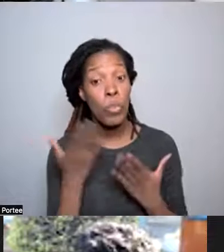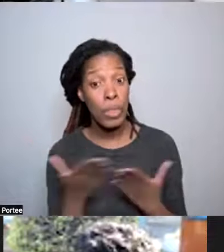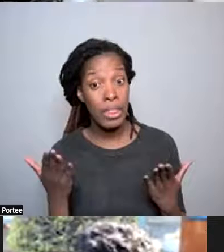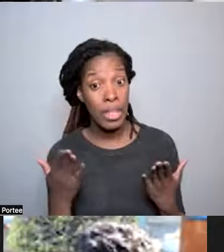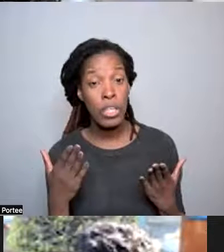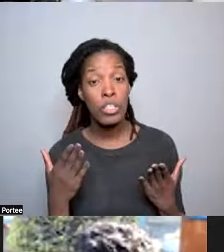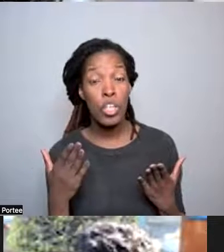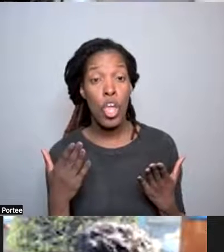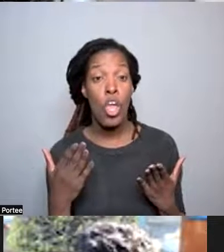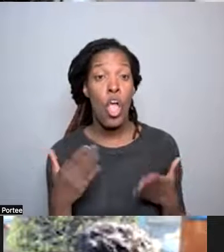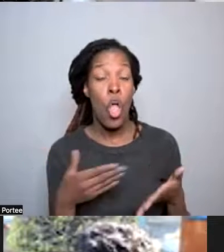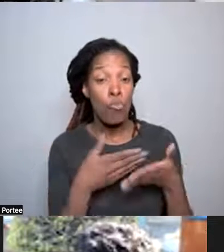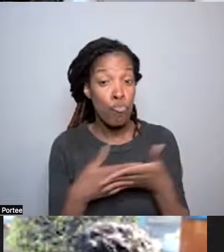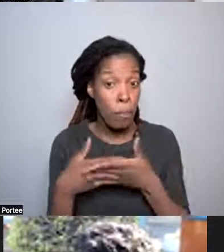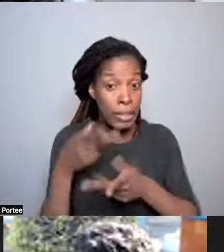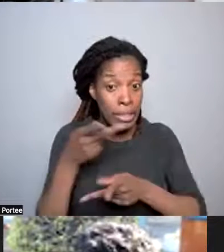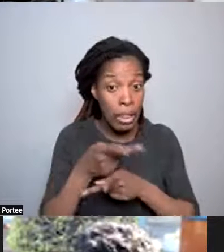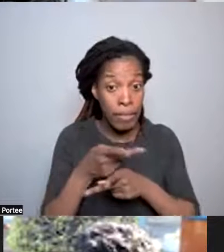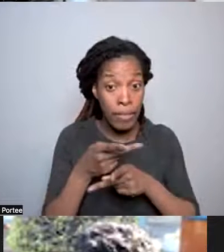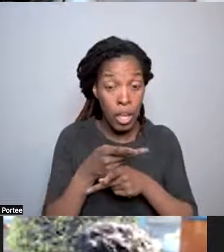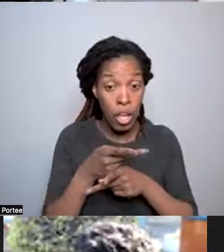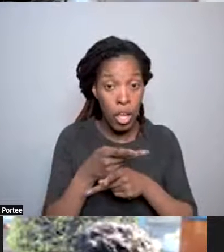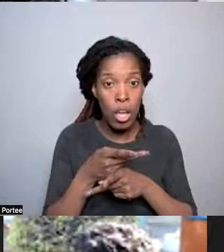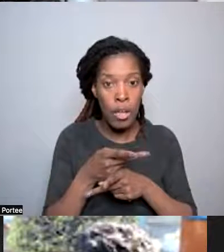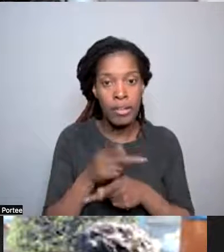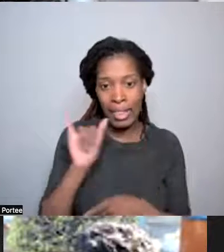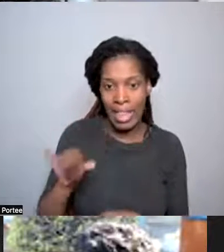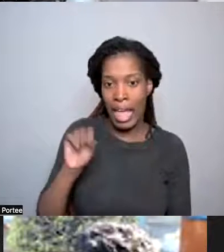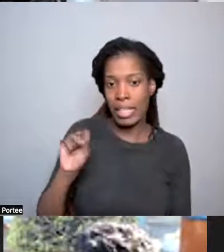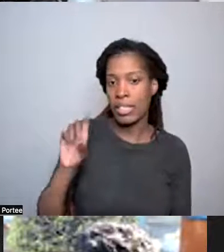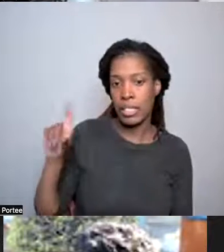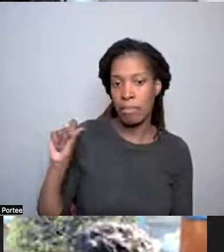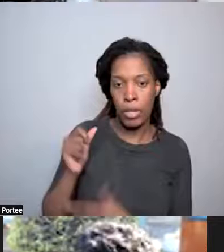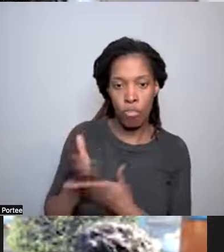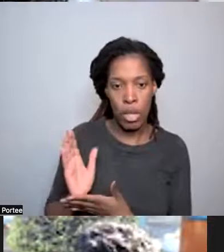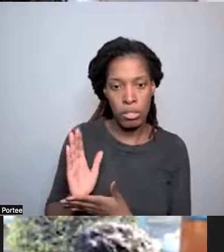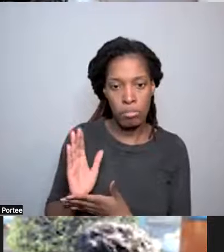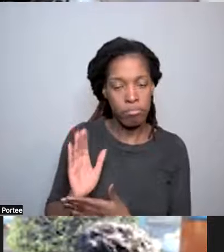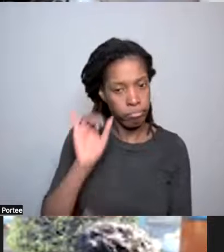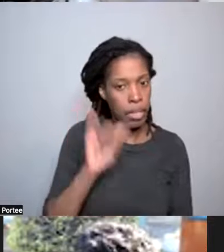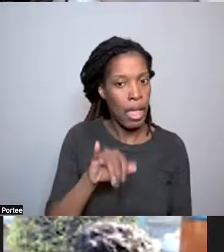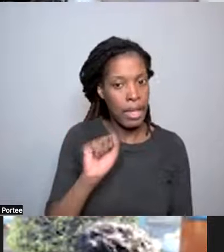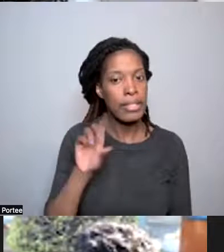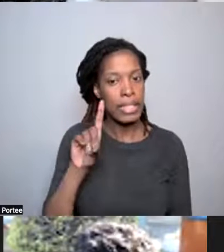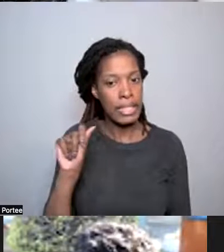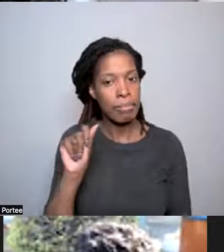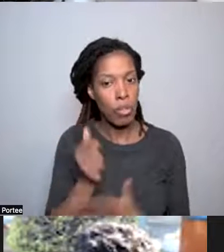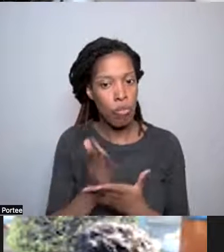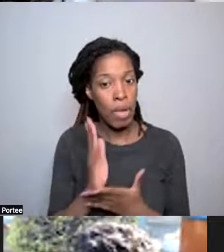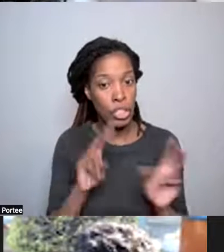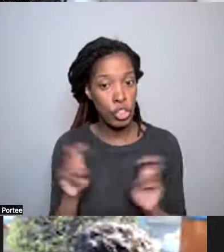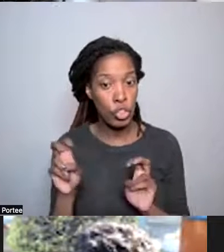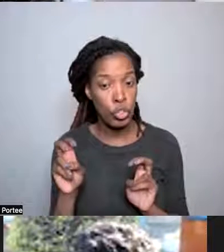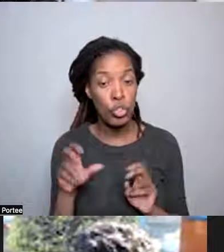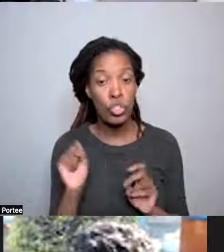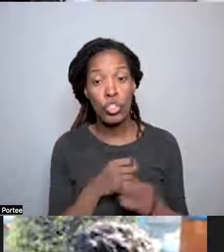reproductive health care is disability rights. It's a disability rights issue. So reproductive